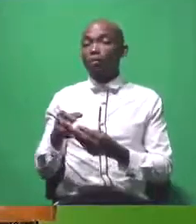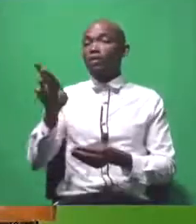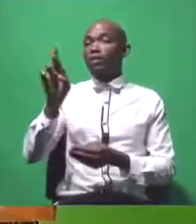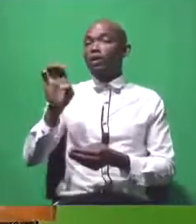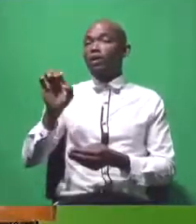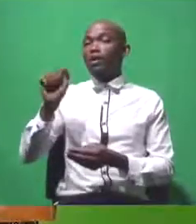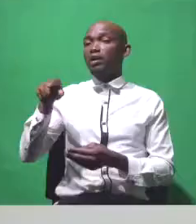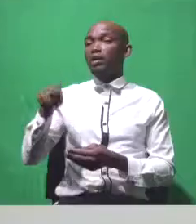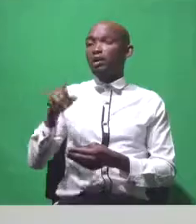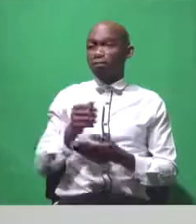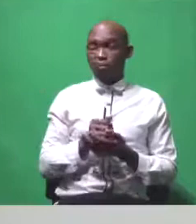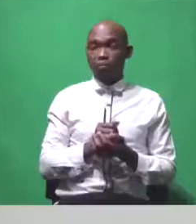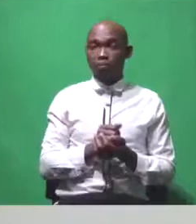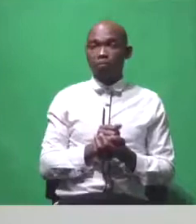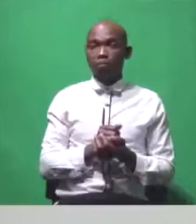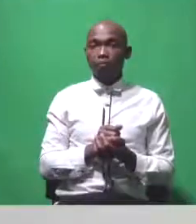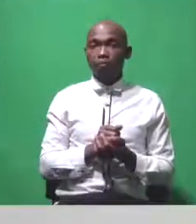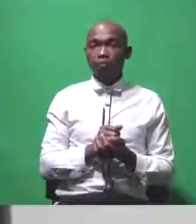for land,